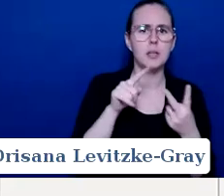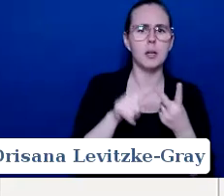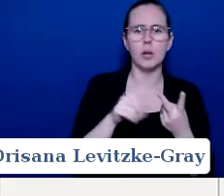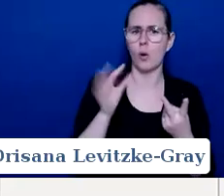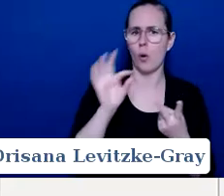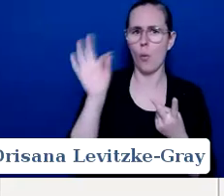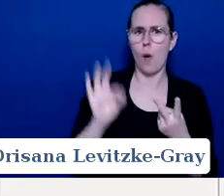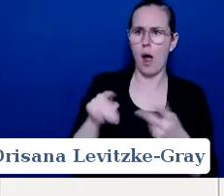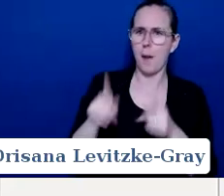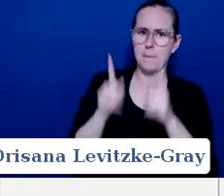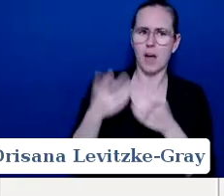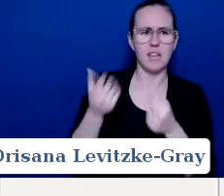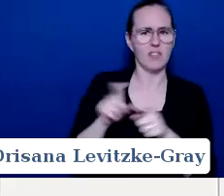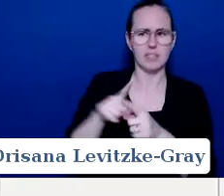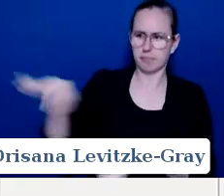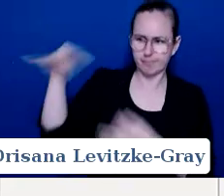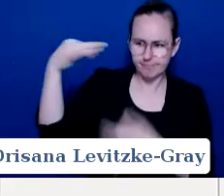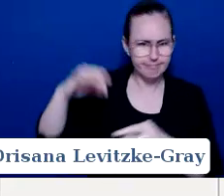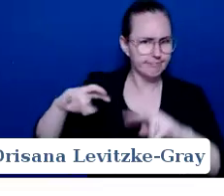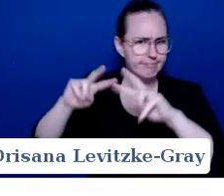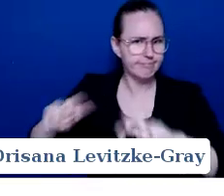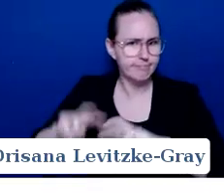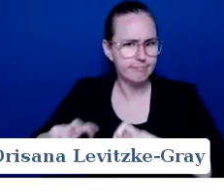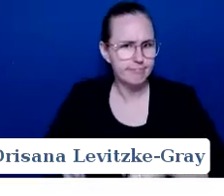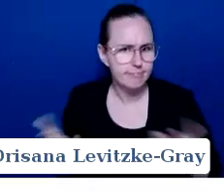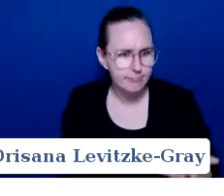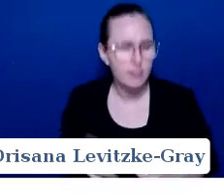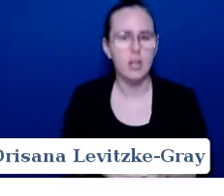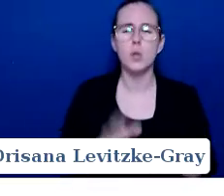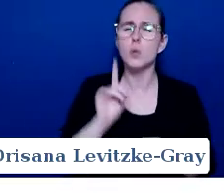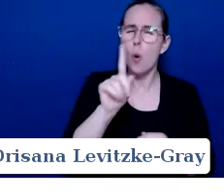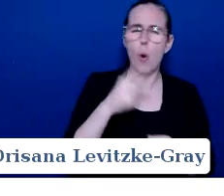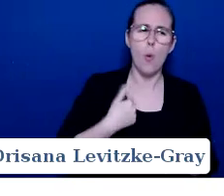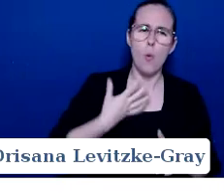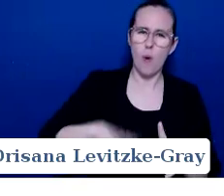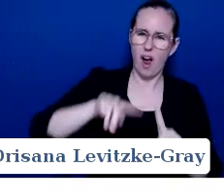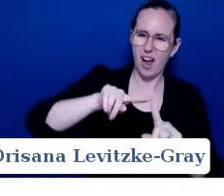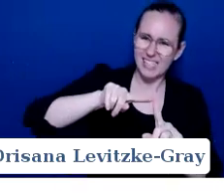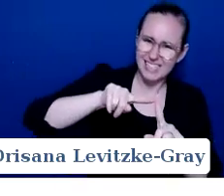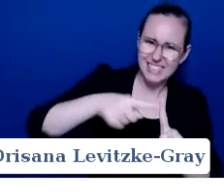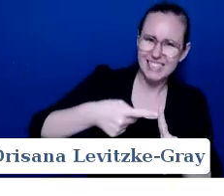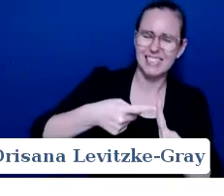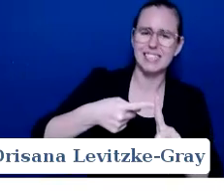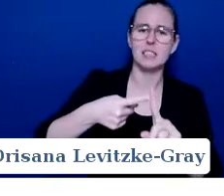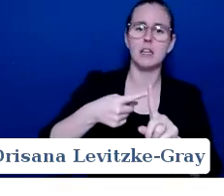interesting. And one of the key message here is that we are taking this exercise of disability assessment